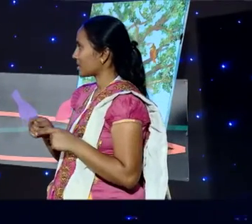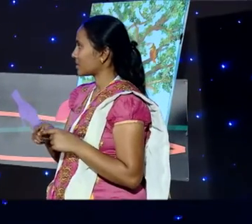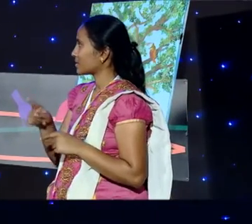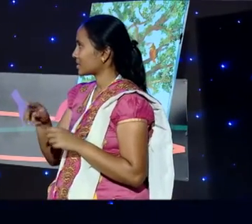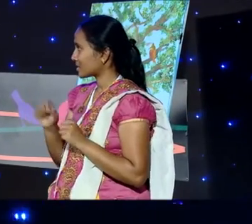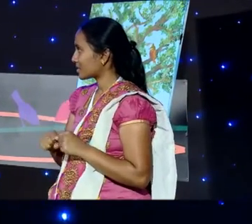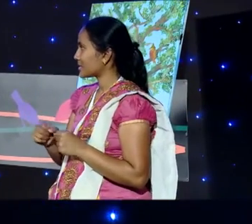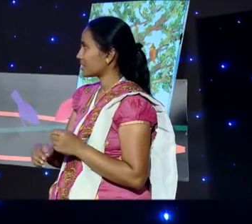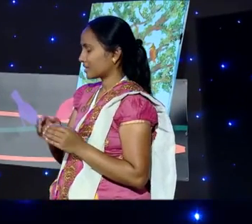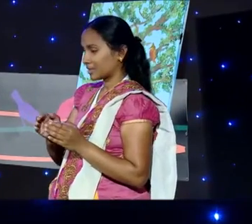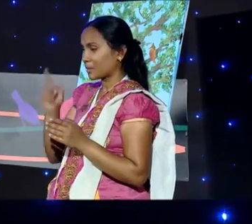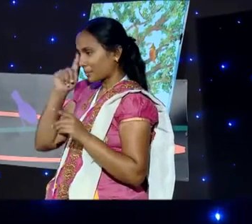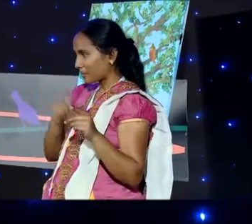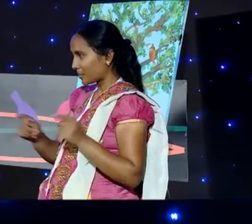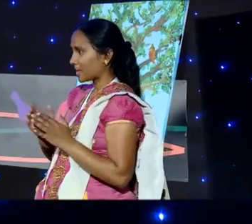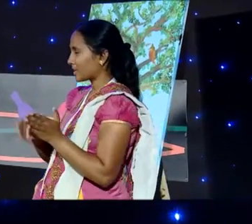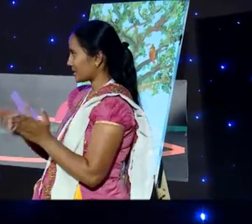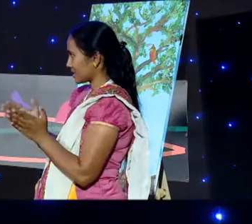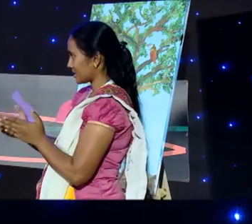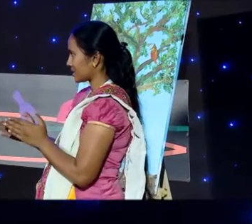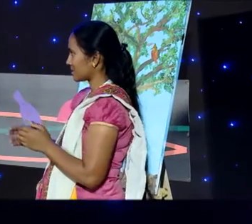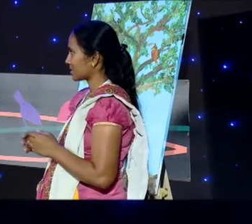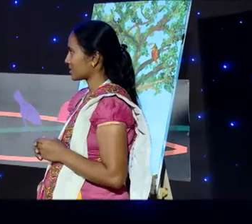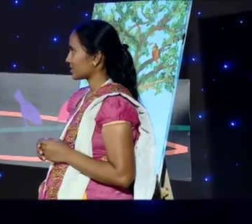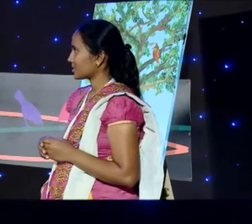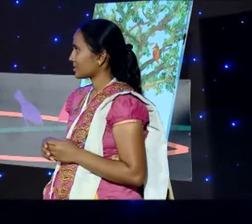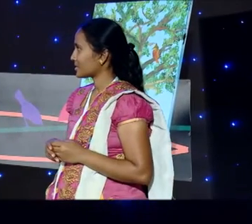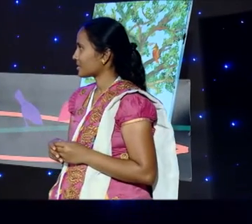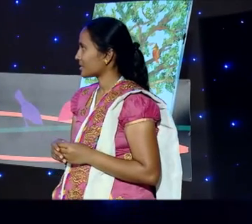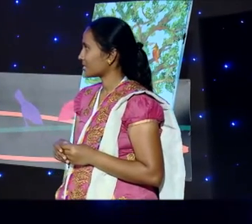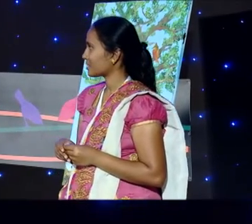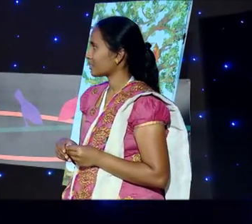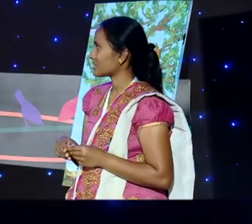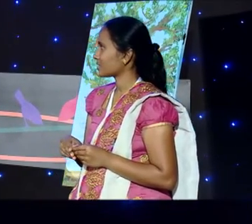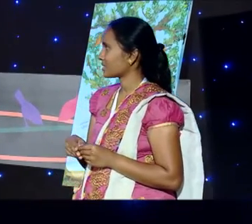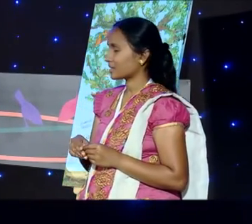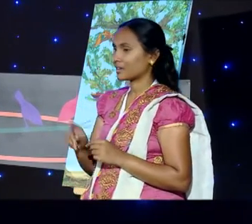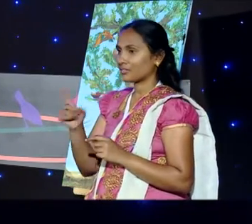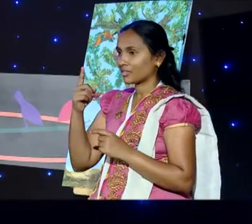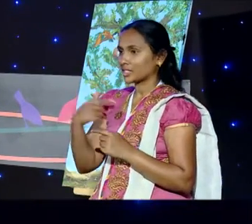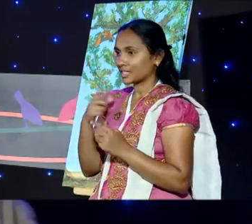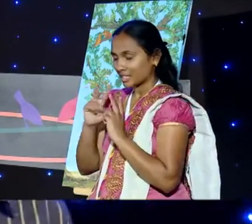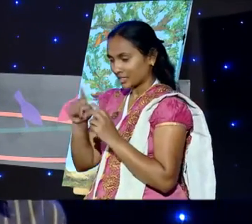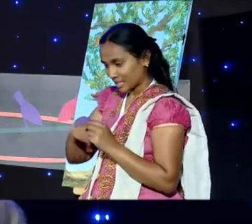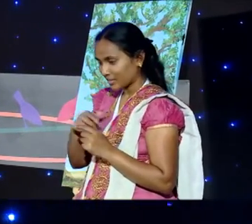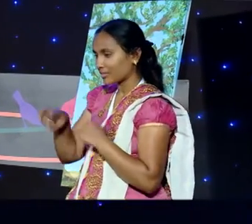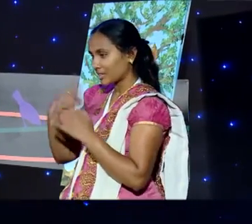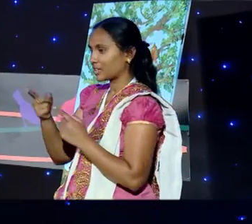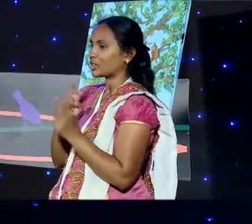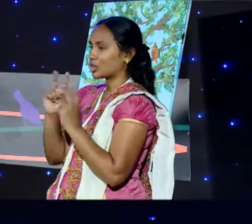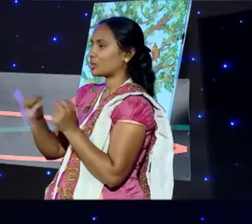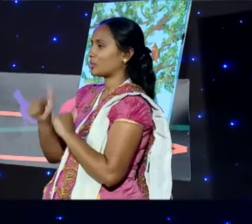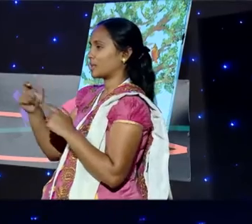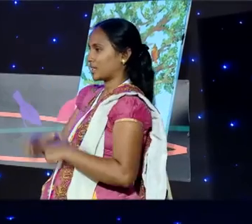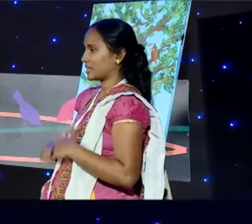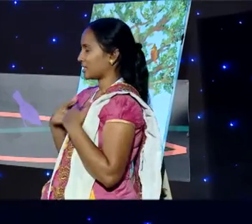become like this and then you will, you know, then you suffer like me first and then we'll talk about giving, you know, but actually maybe he doesn't need to go through that